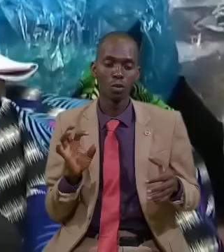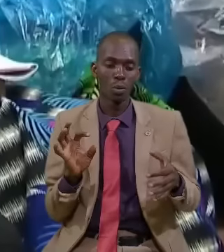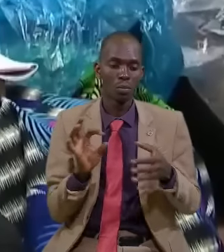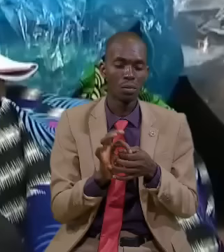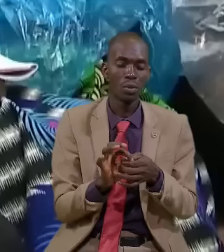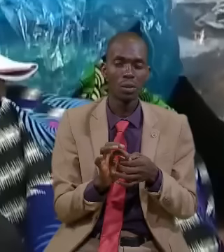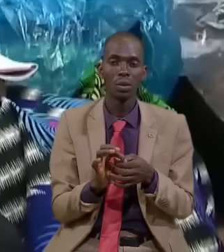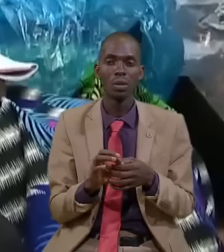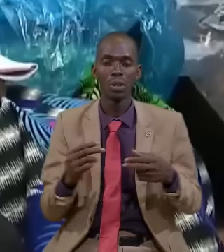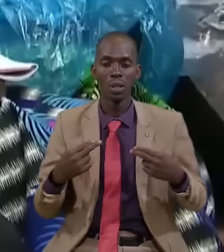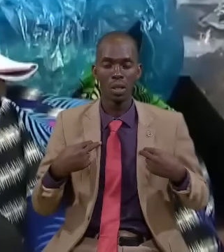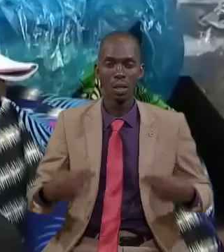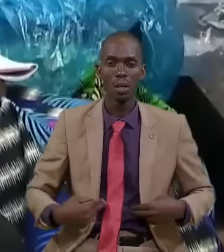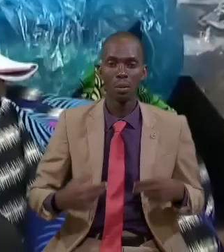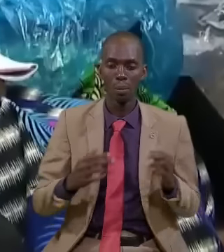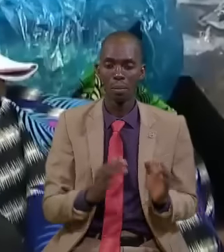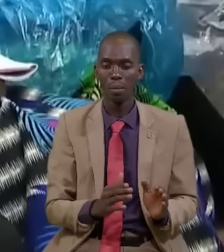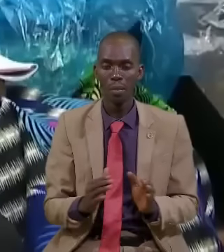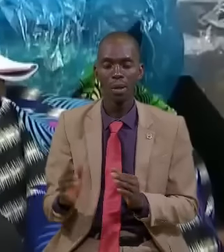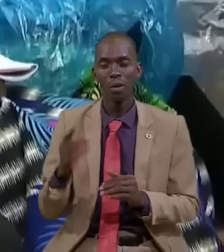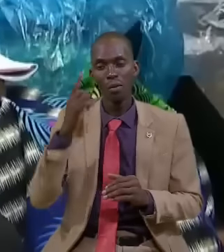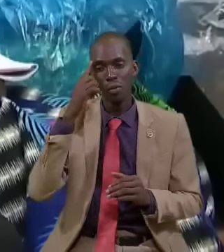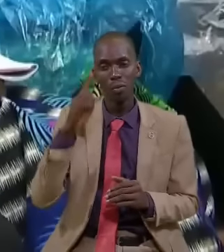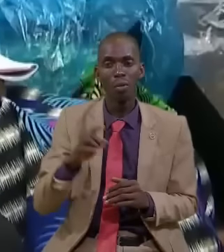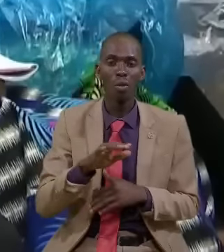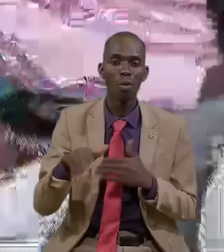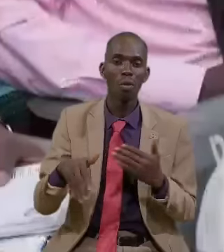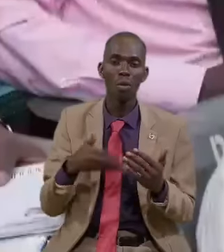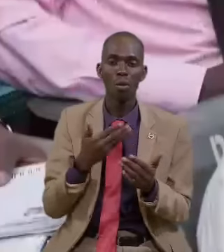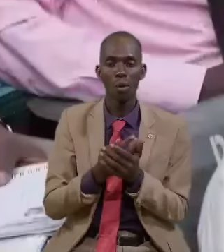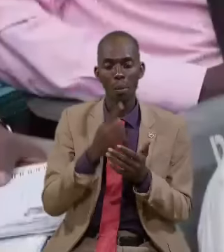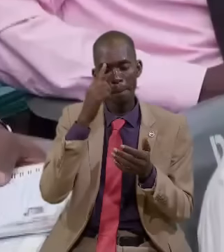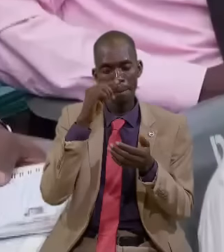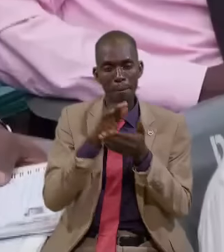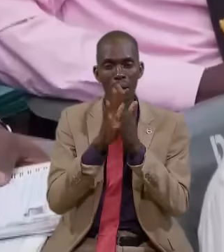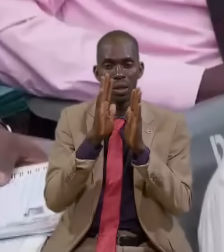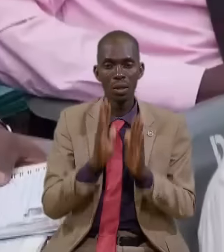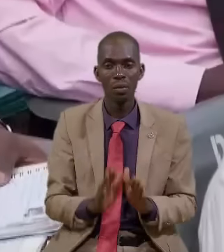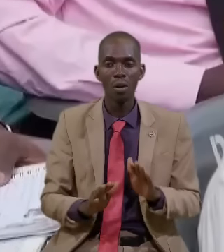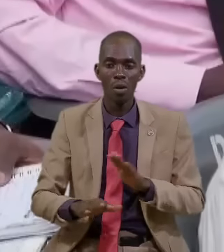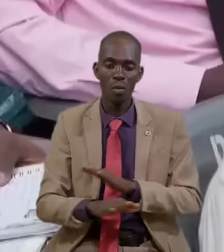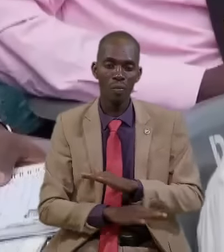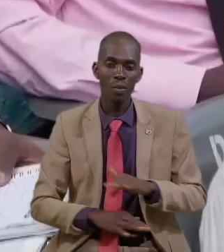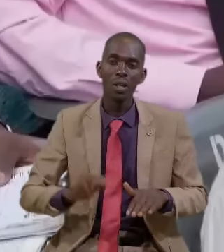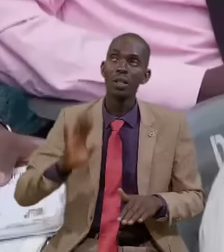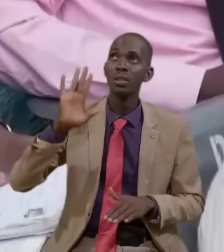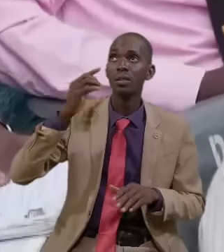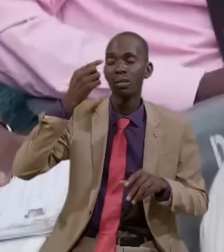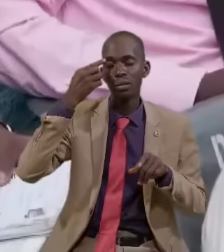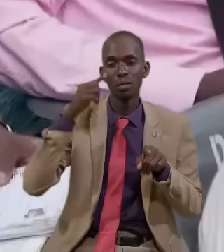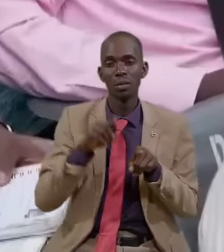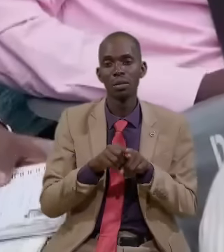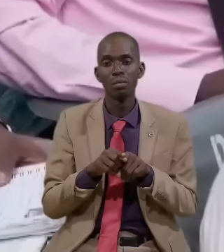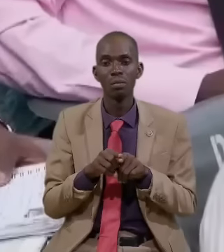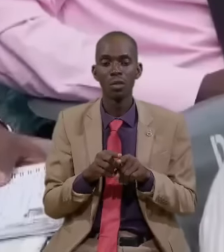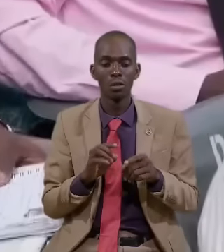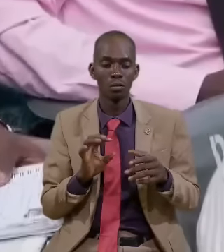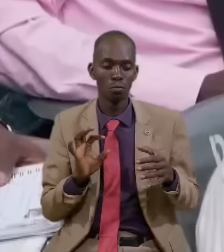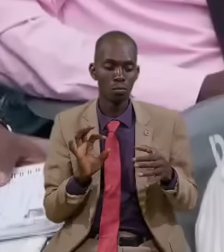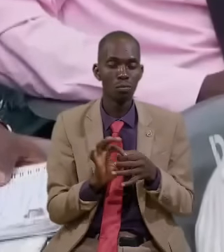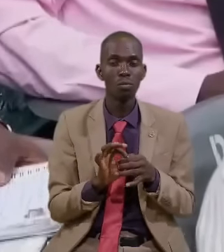for all saints under His covenant. Composite. And man